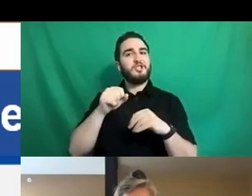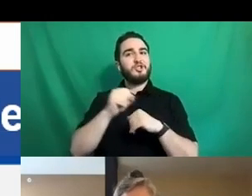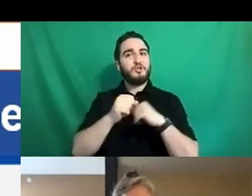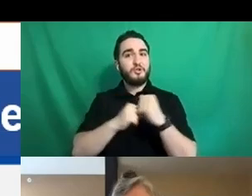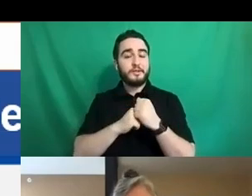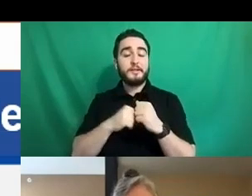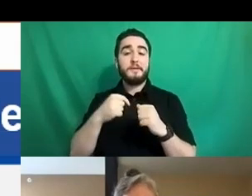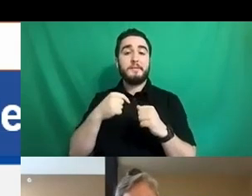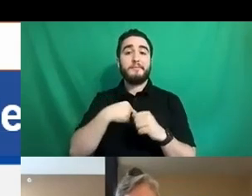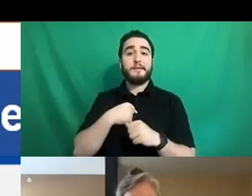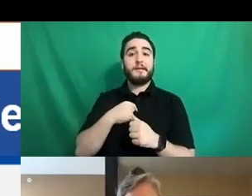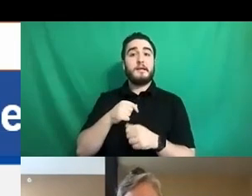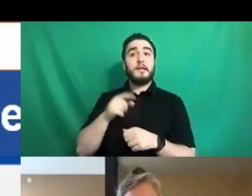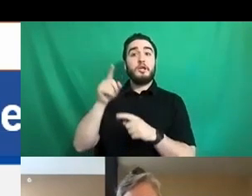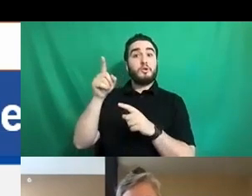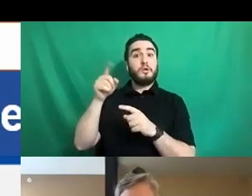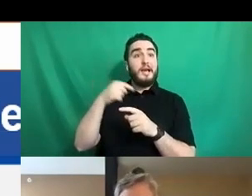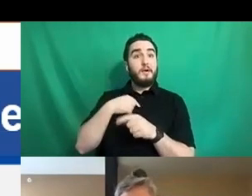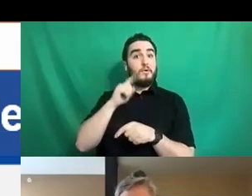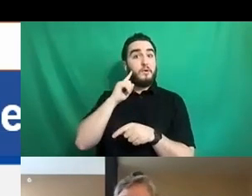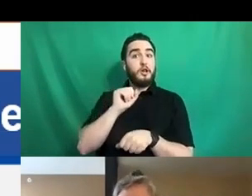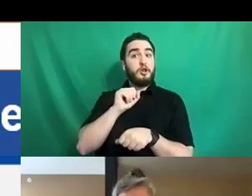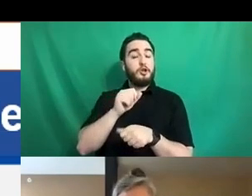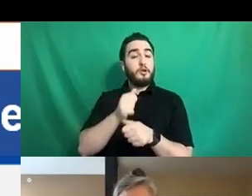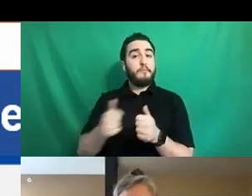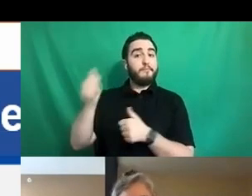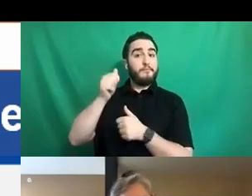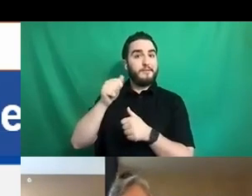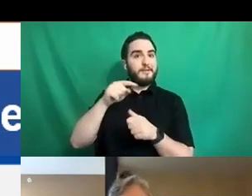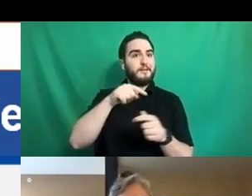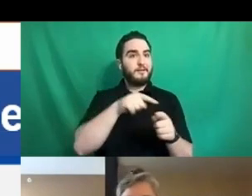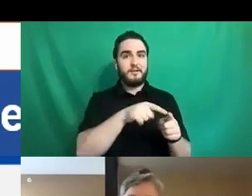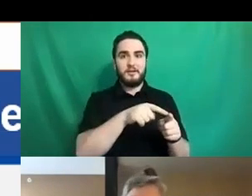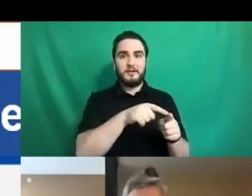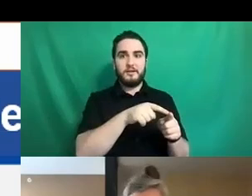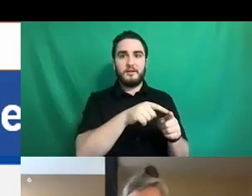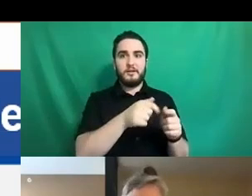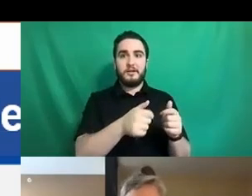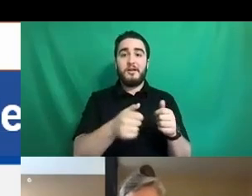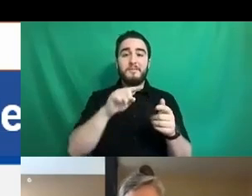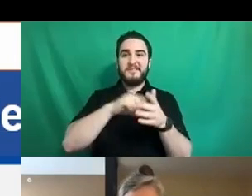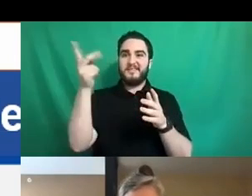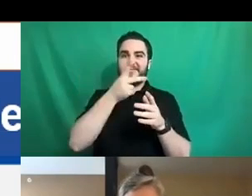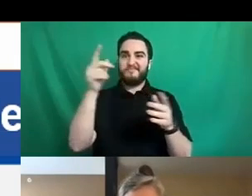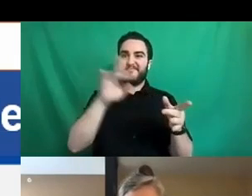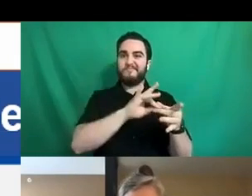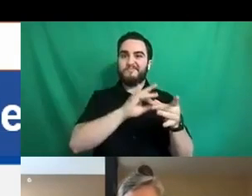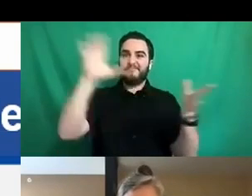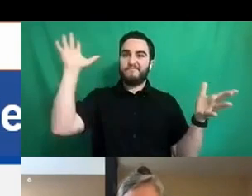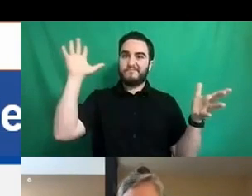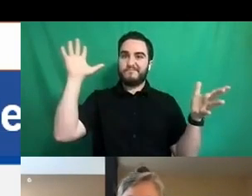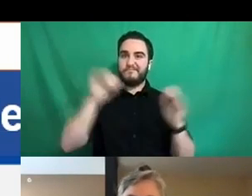the employer of this person, and it disconnects the employer from their own employee. That's problematic as